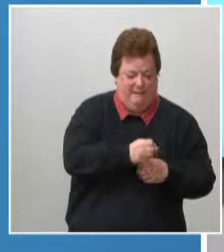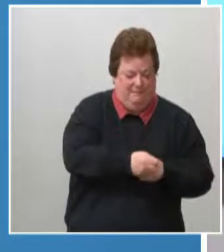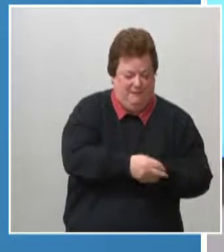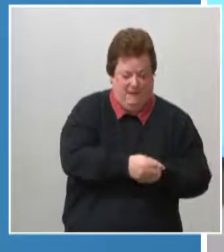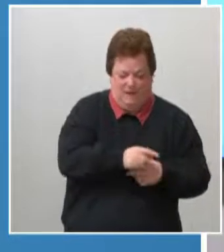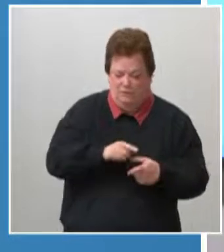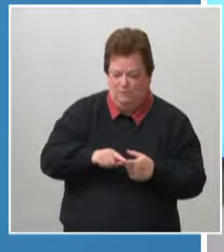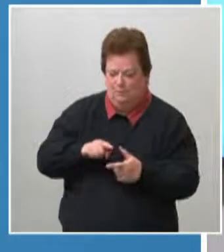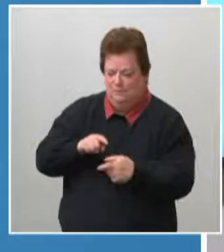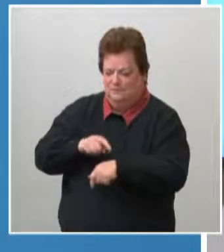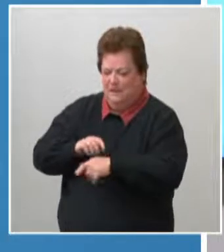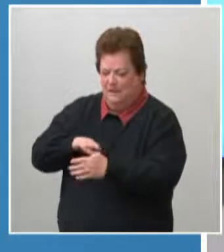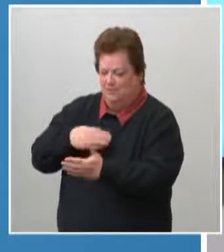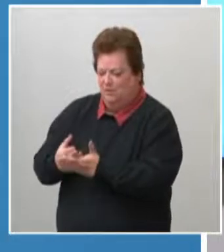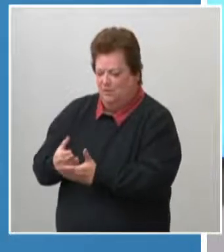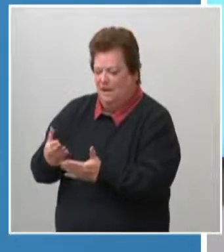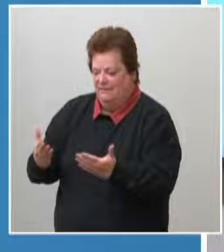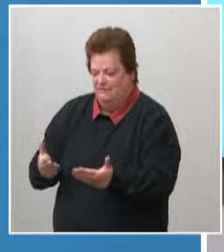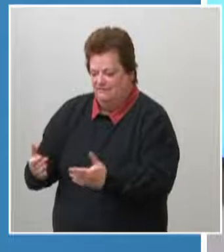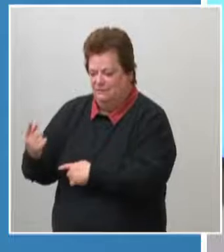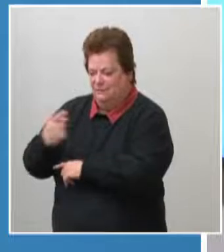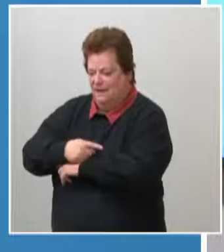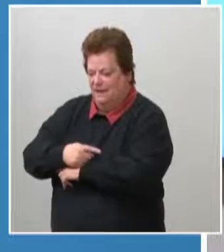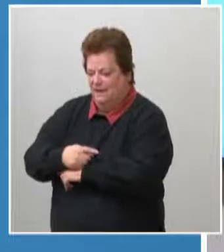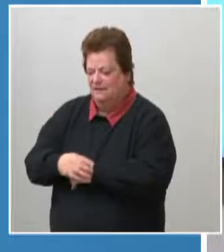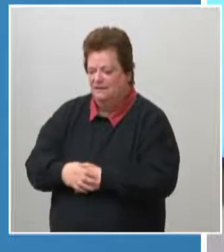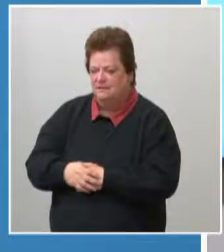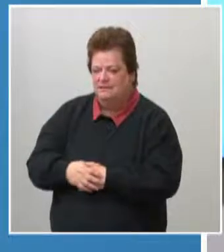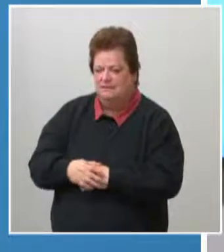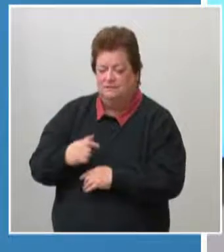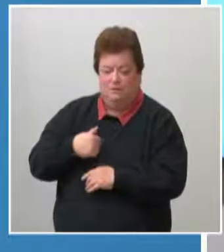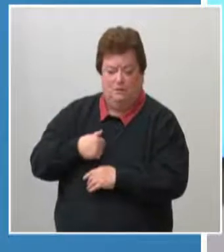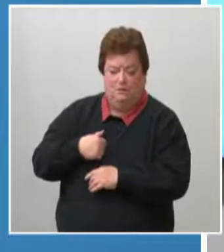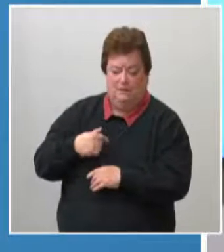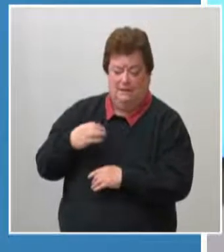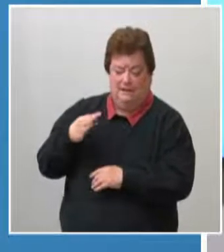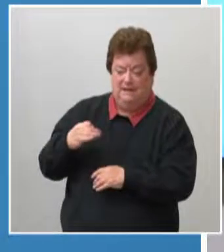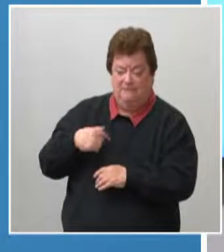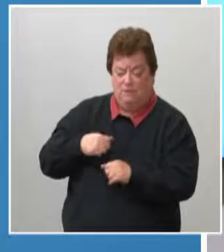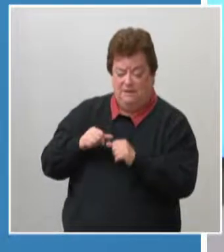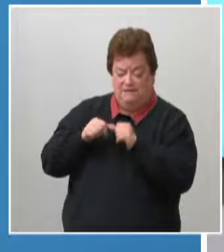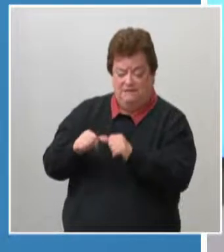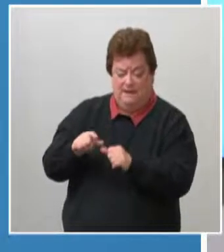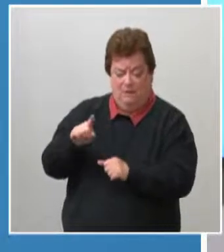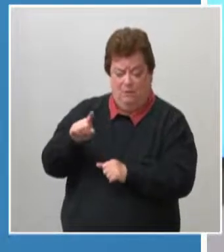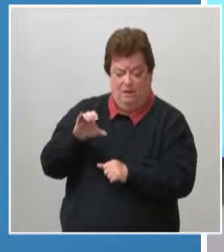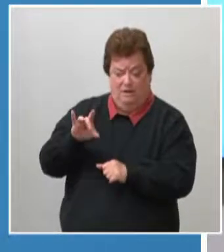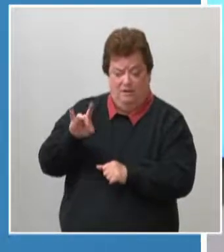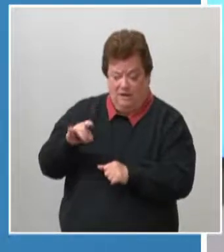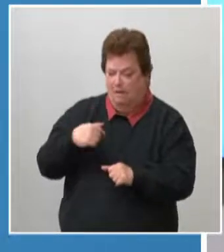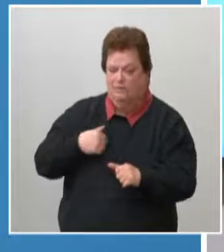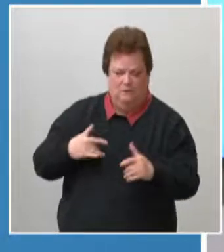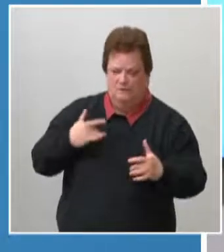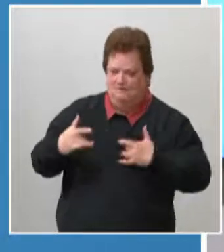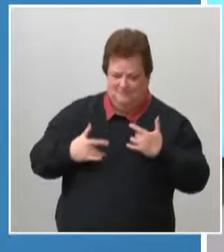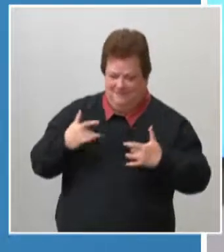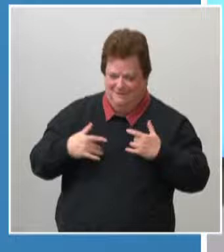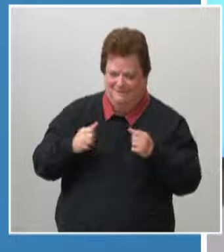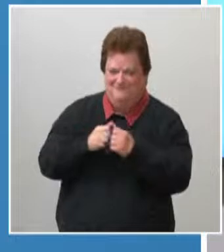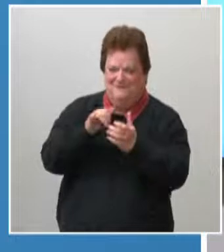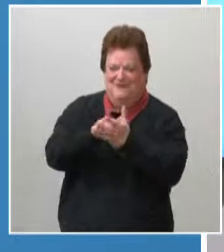today. So there can be variation. So we're going to be really excited if they stay at 108.